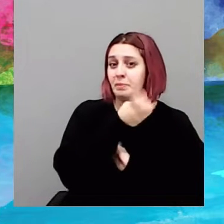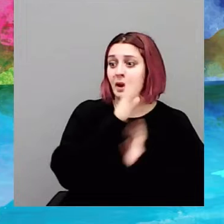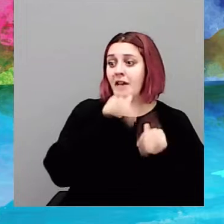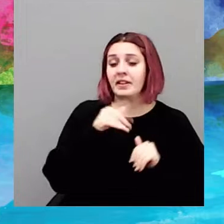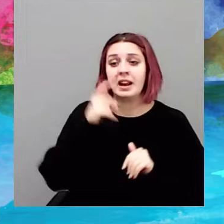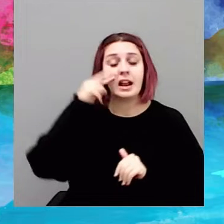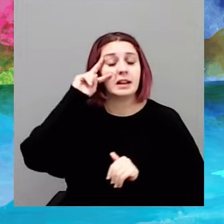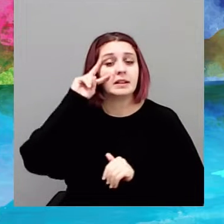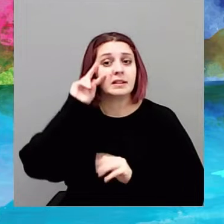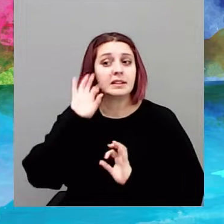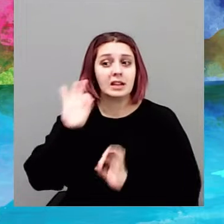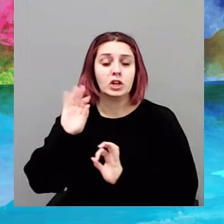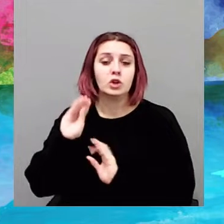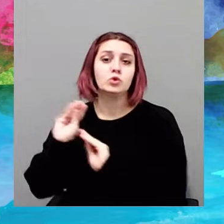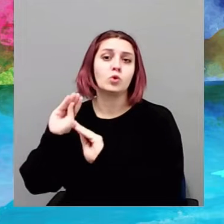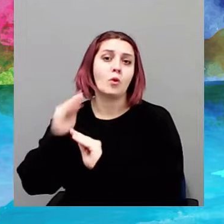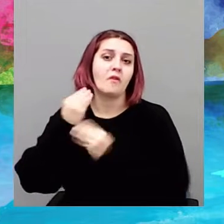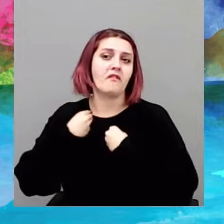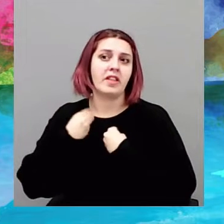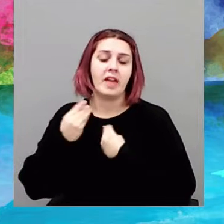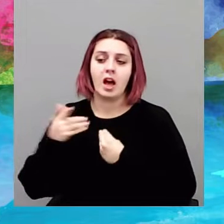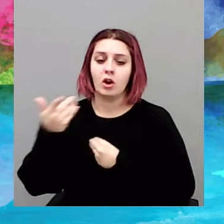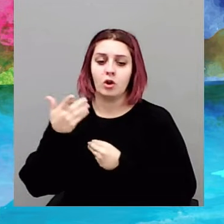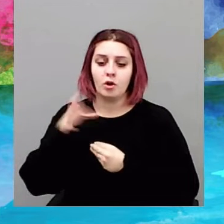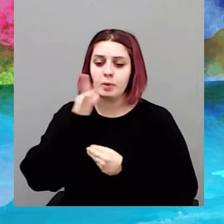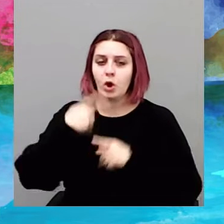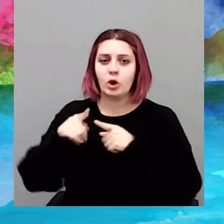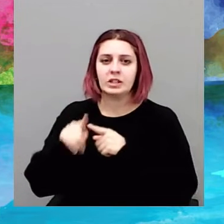engineering. But they're the experts.